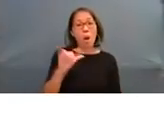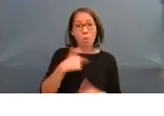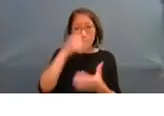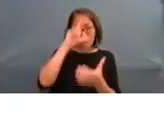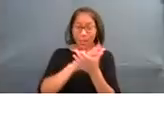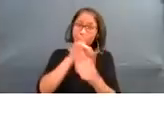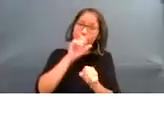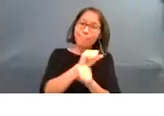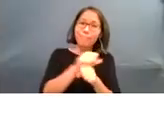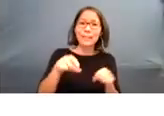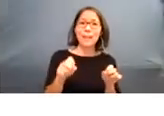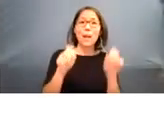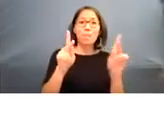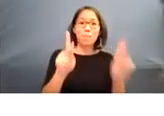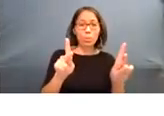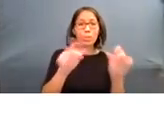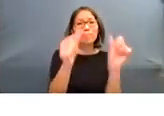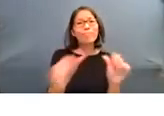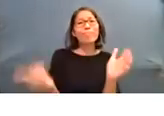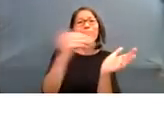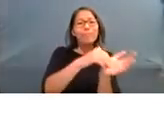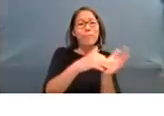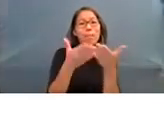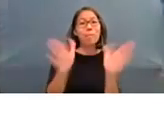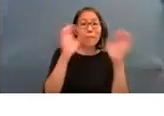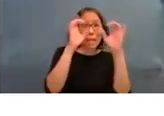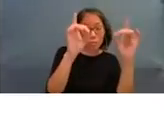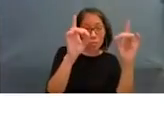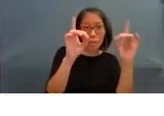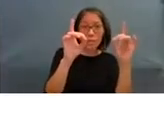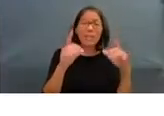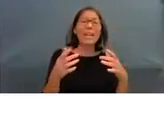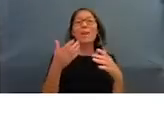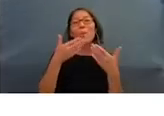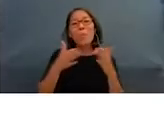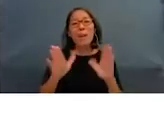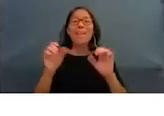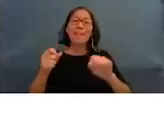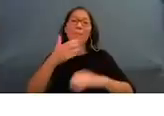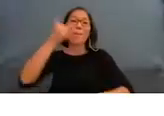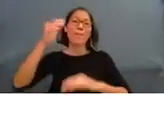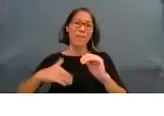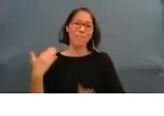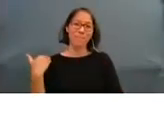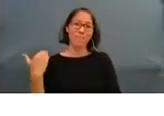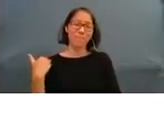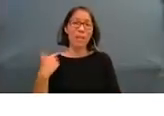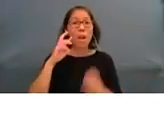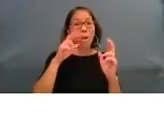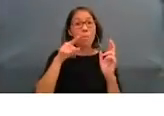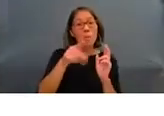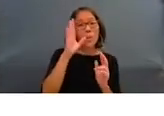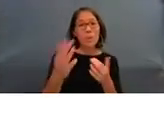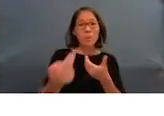is an opportunity to reshape public education and to do so in a way that's even better than before. And I hope that you will join us on